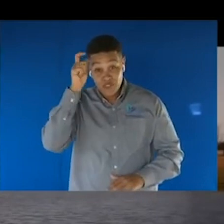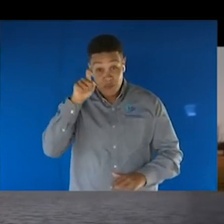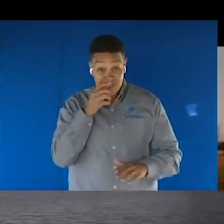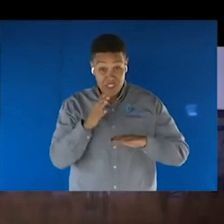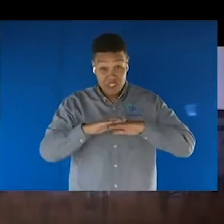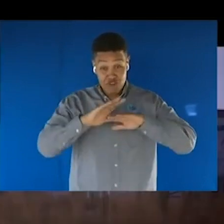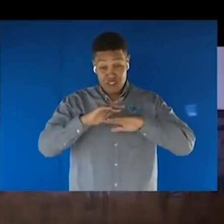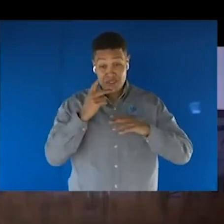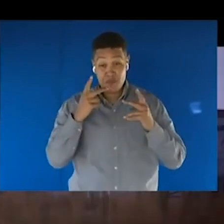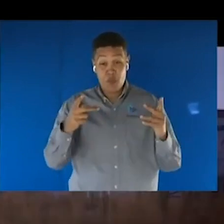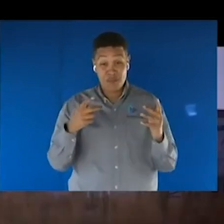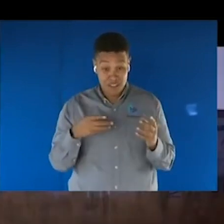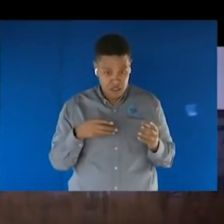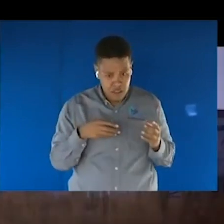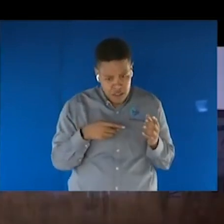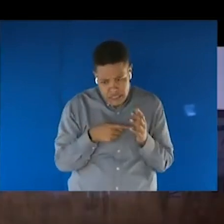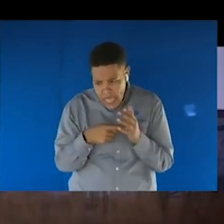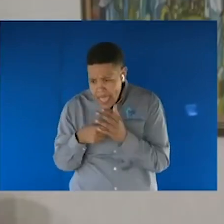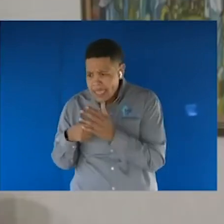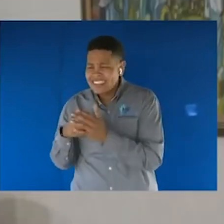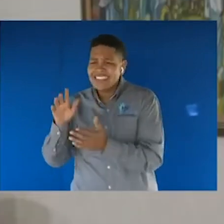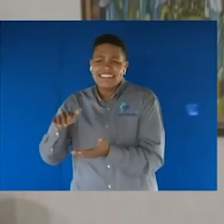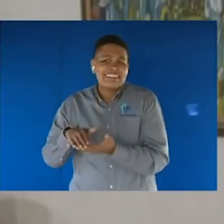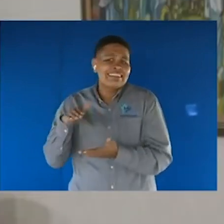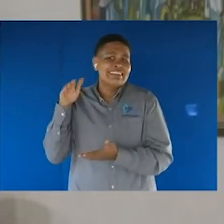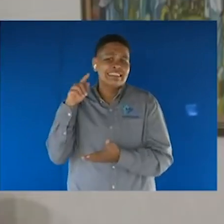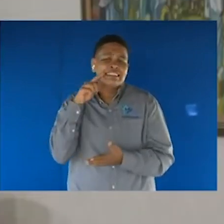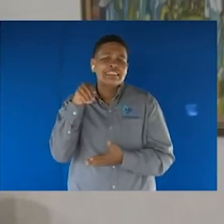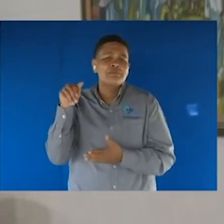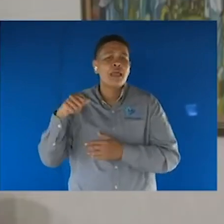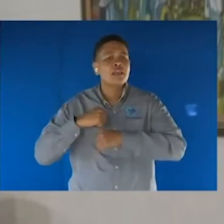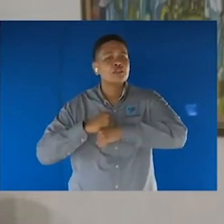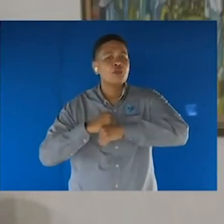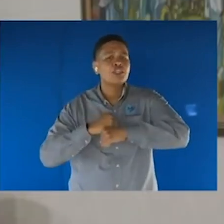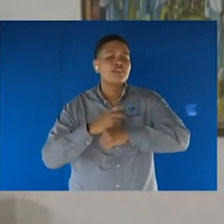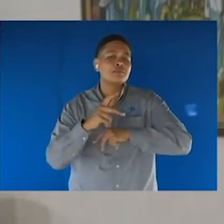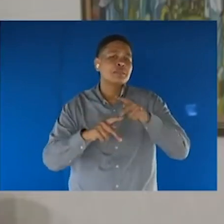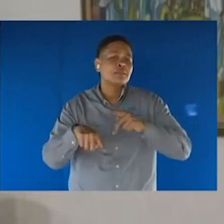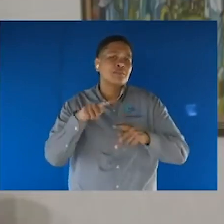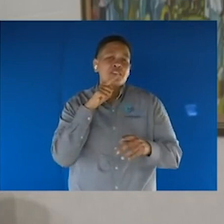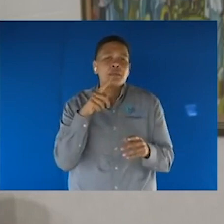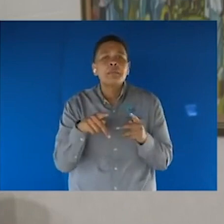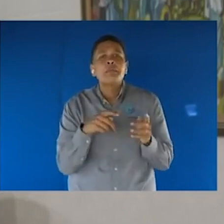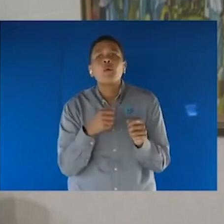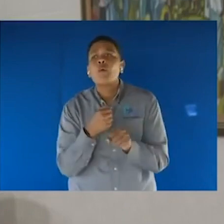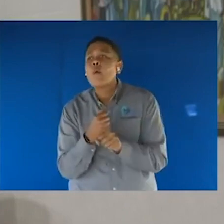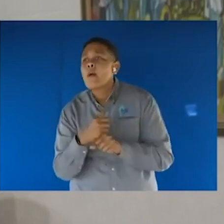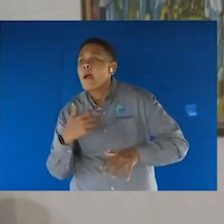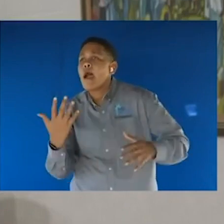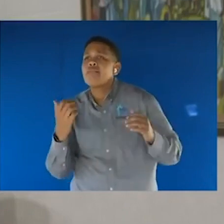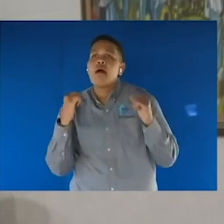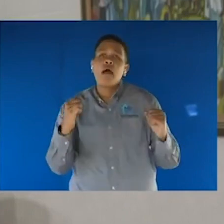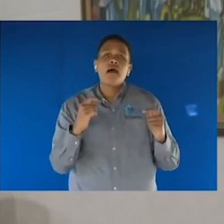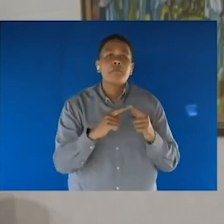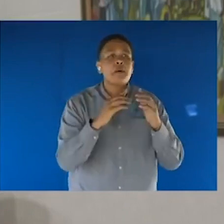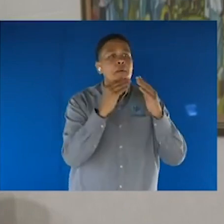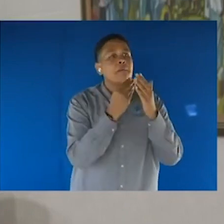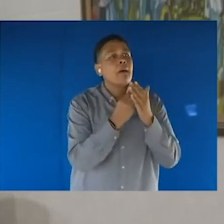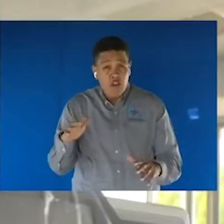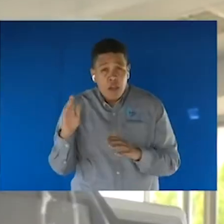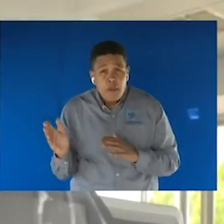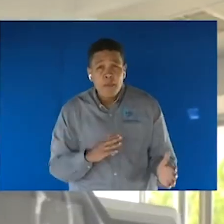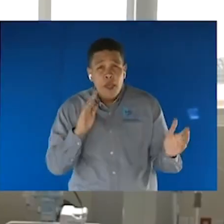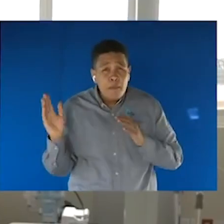had to increase public debt in order to increase spending on social protection to cushion the fallout in employment and household